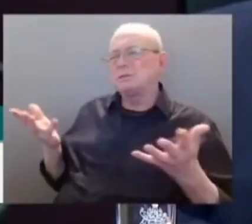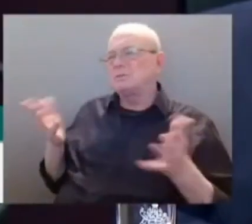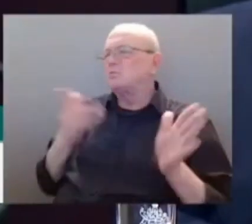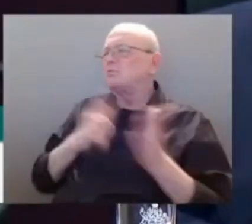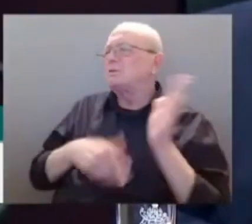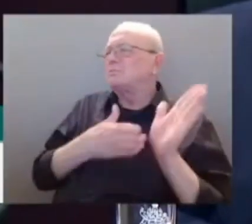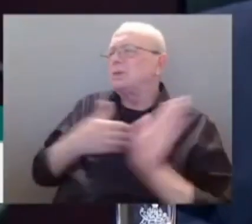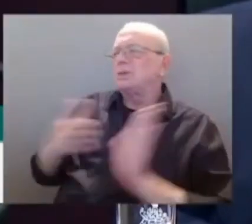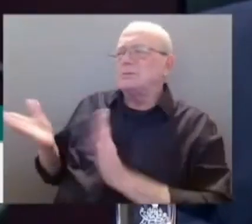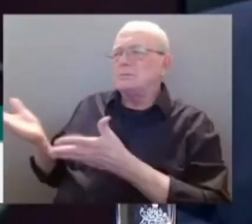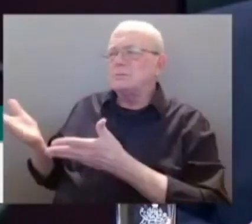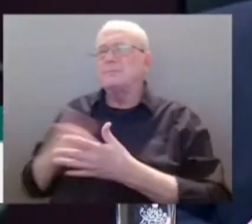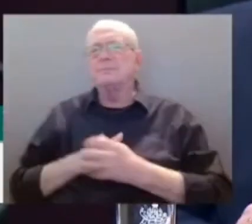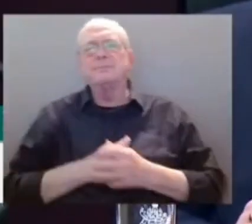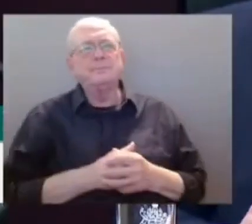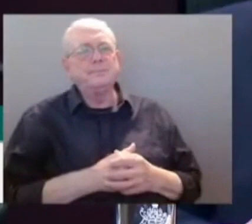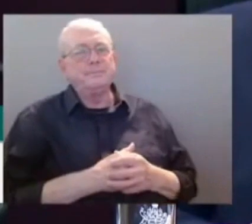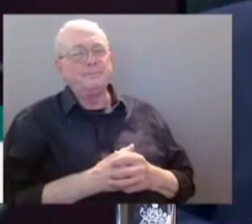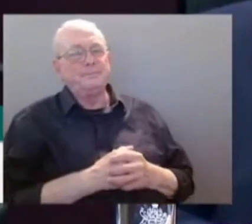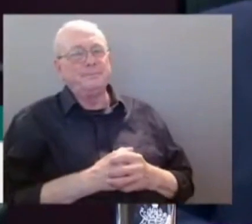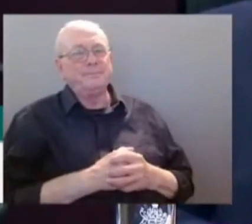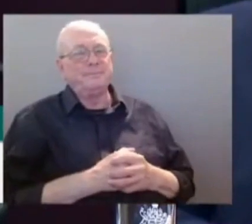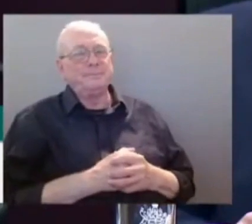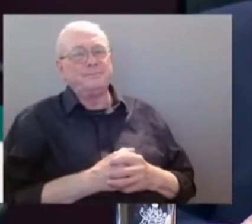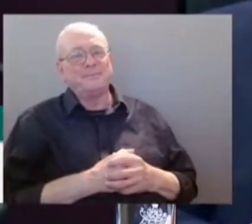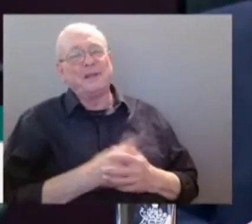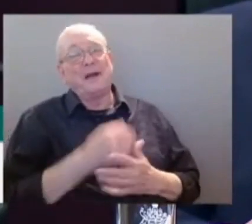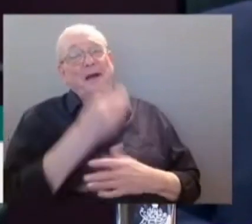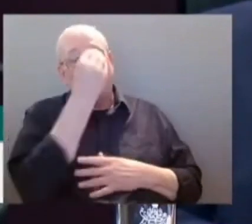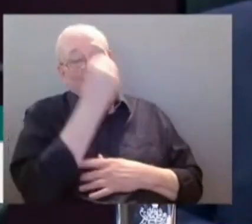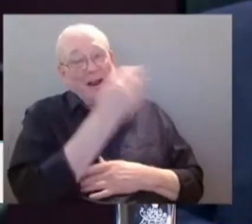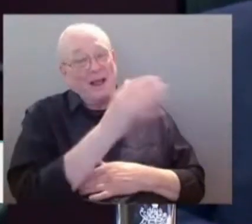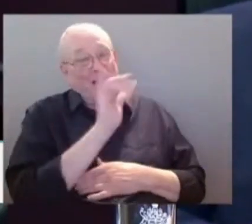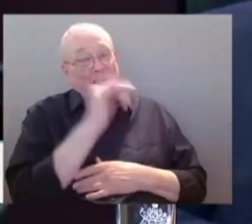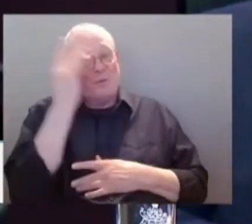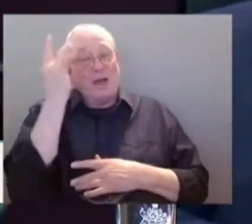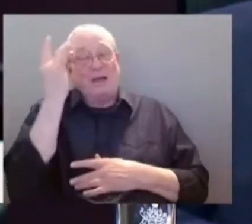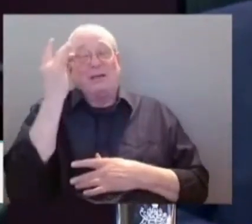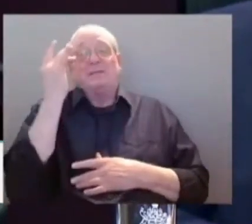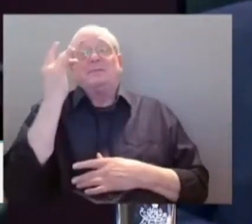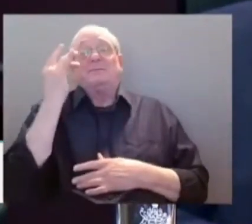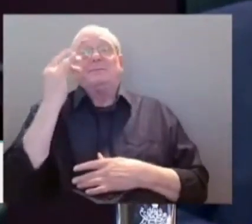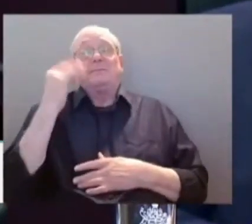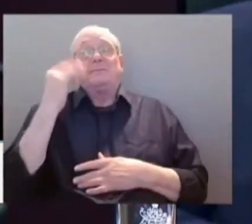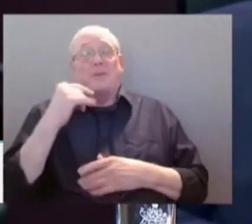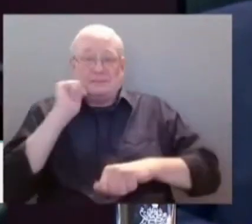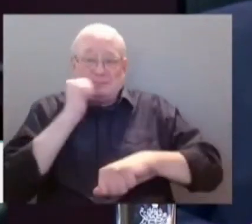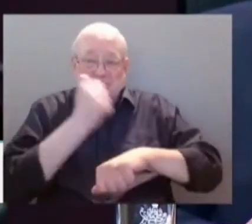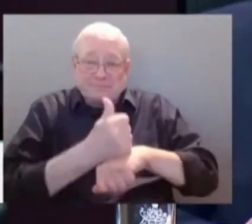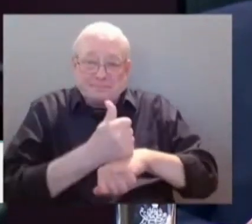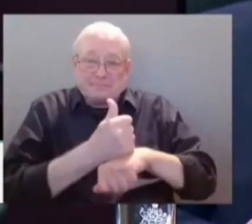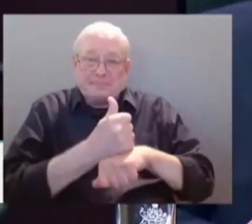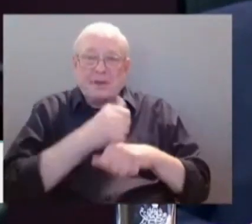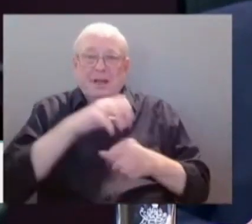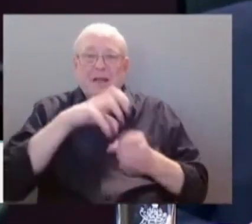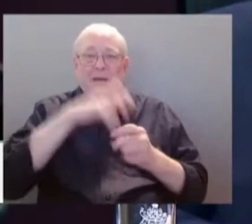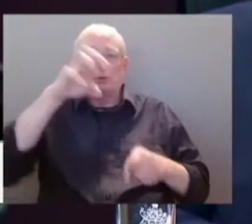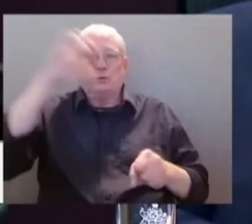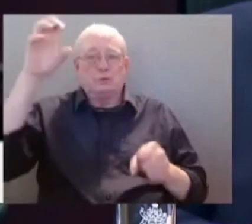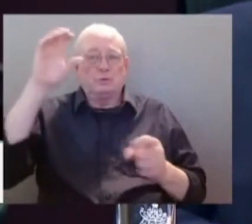and foremost, I would say this is why we rolled out our emissions reduction and energy development plan last spring. It's also why we continue to